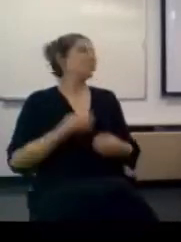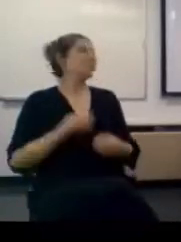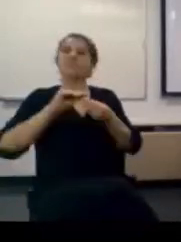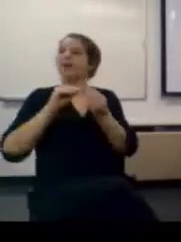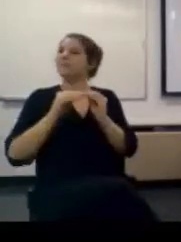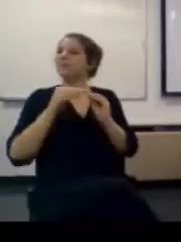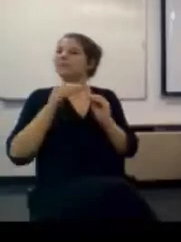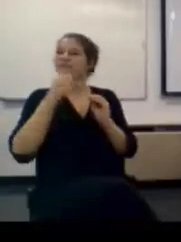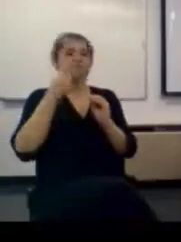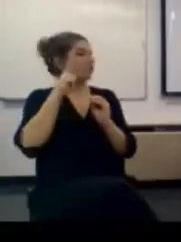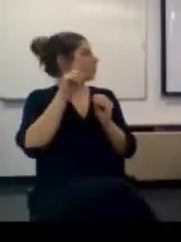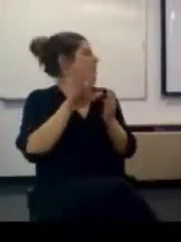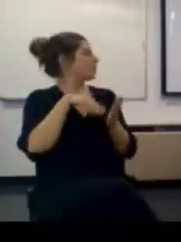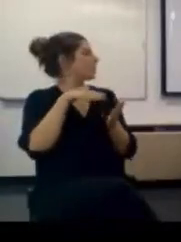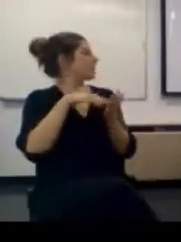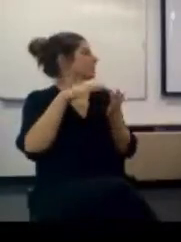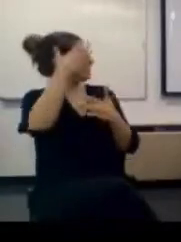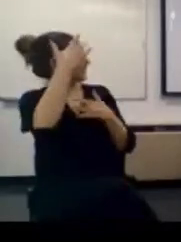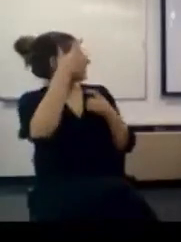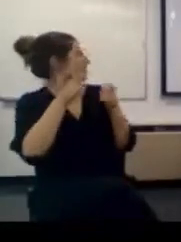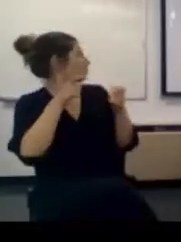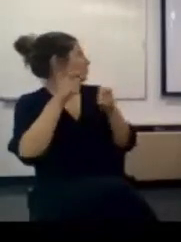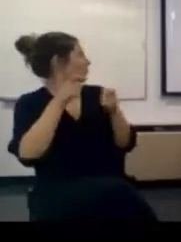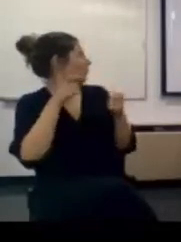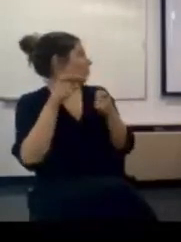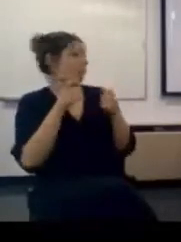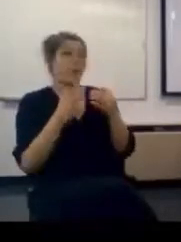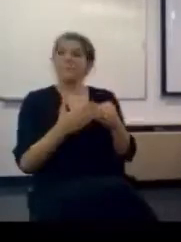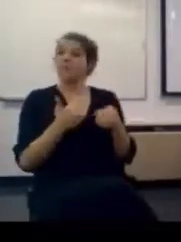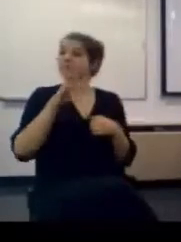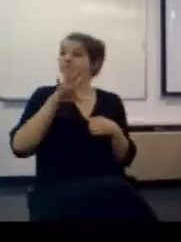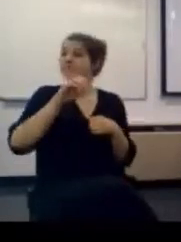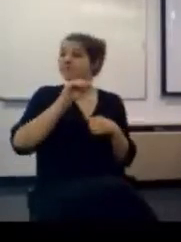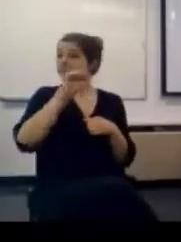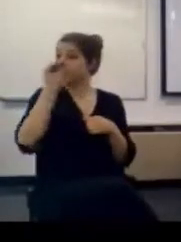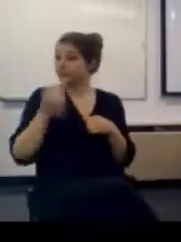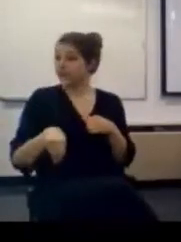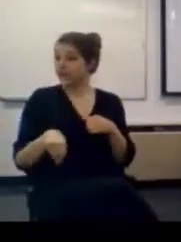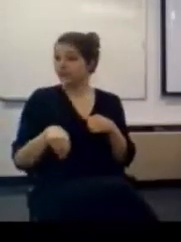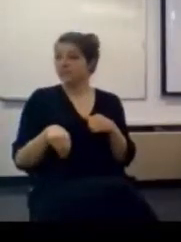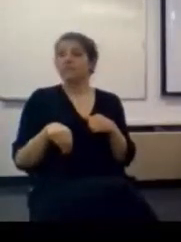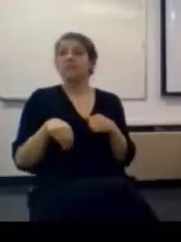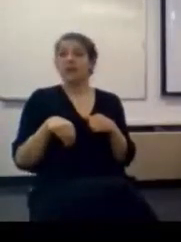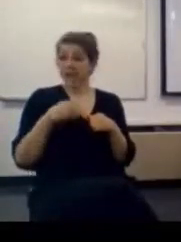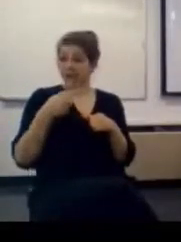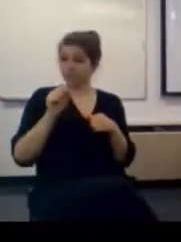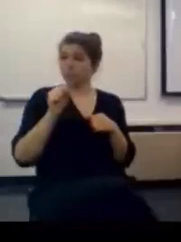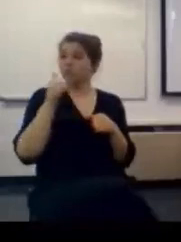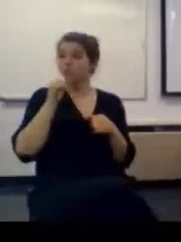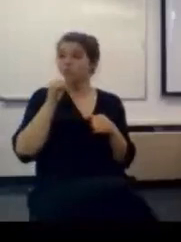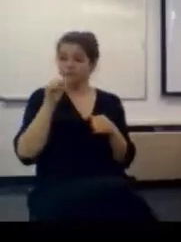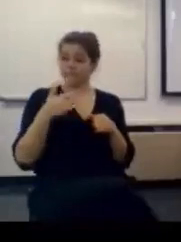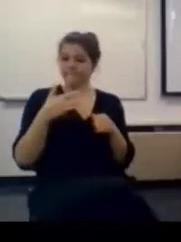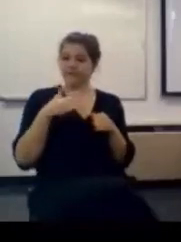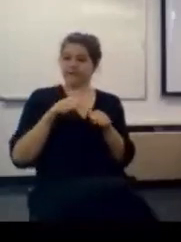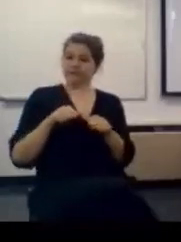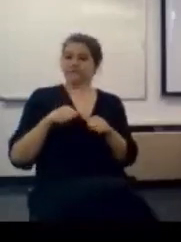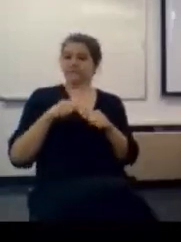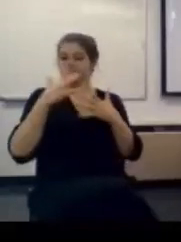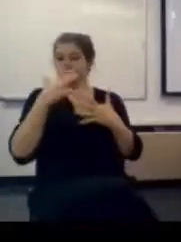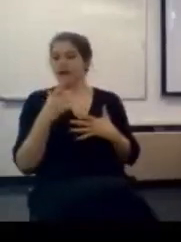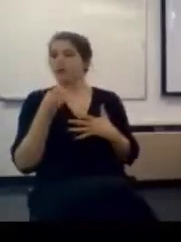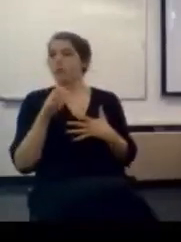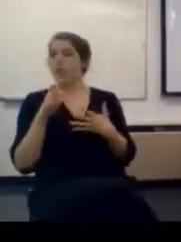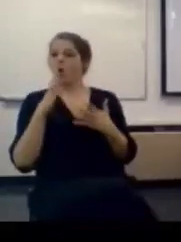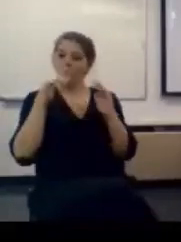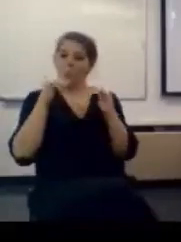So the latest numbers from the Centers of Disease Control, almost 1 in 2, right, almost 50%, 48% of Latinx high school girls